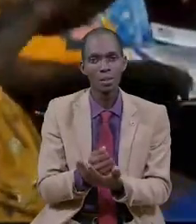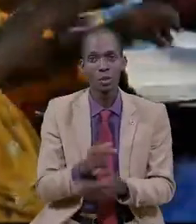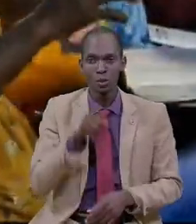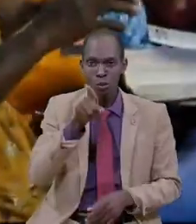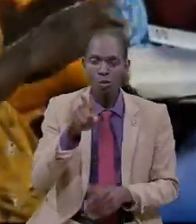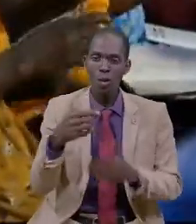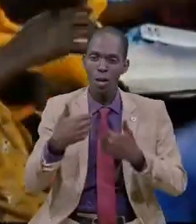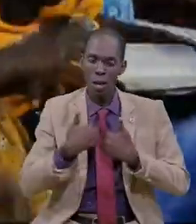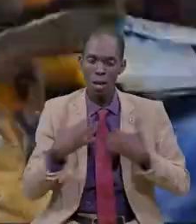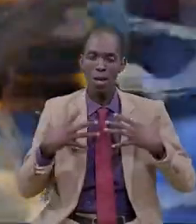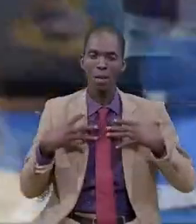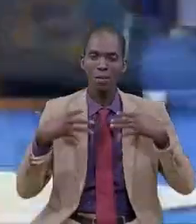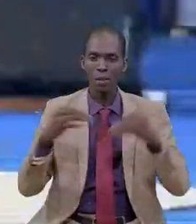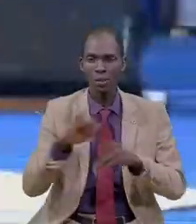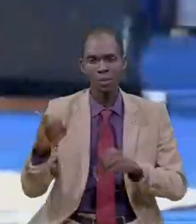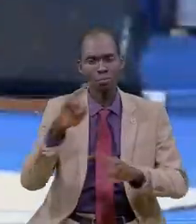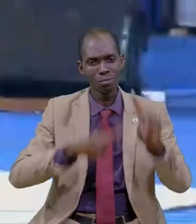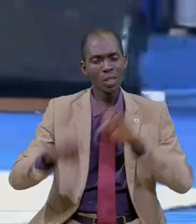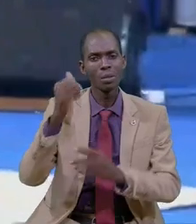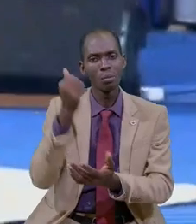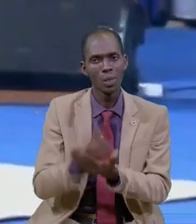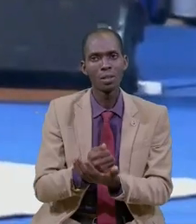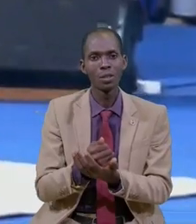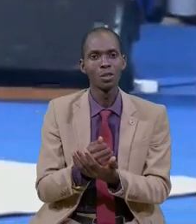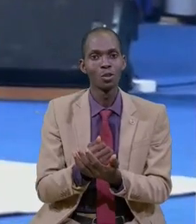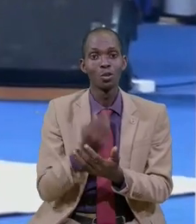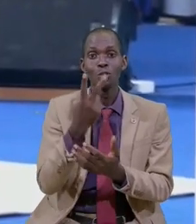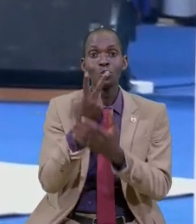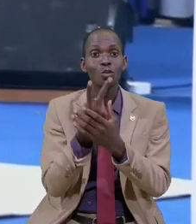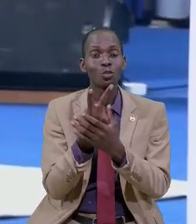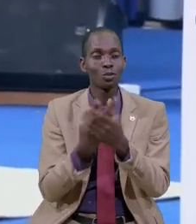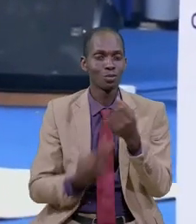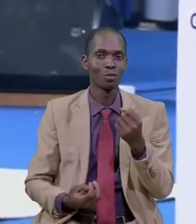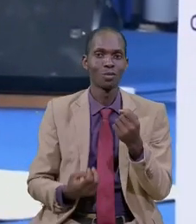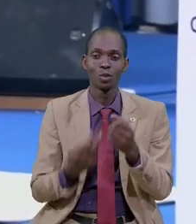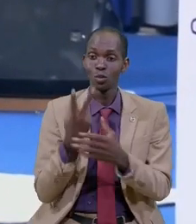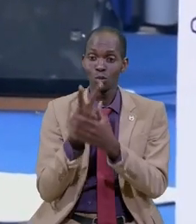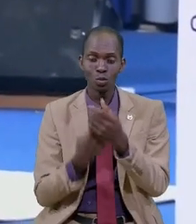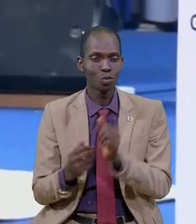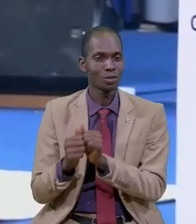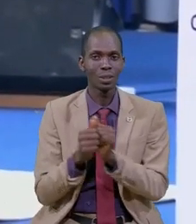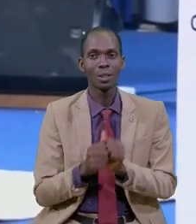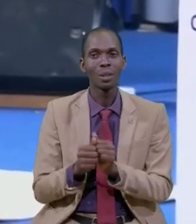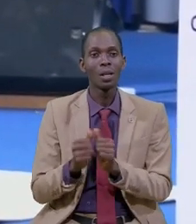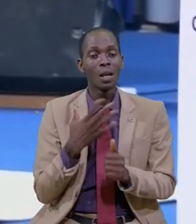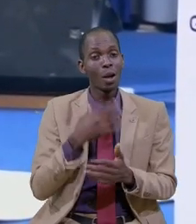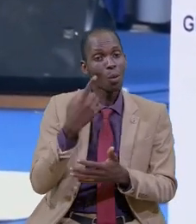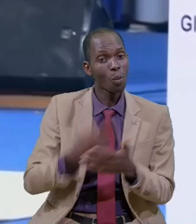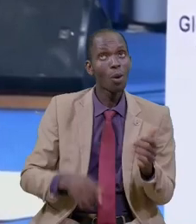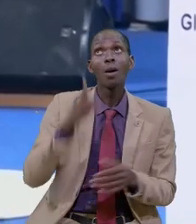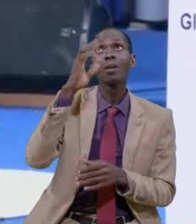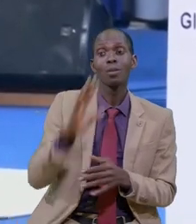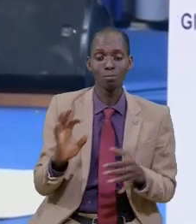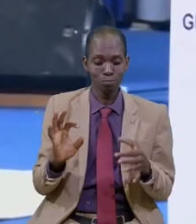toi tu healing. As la guérison. Double. Double. Join together. Join ensemble. And what God has joined